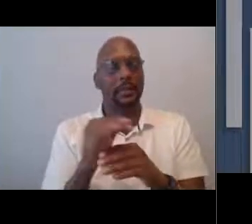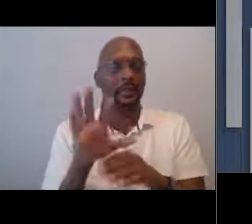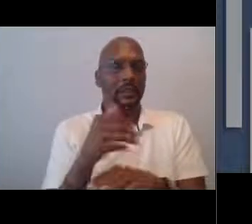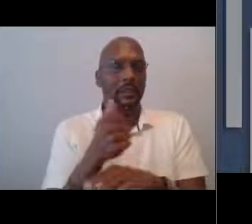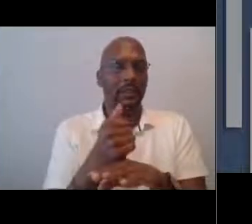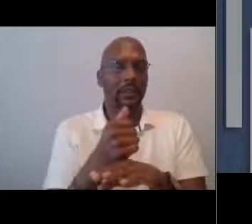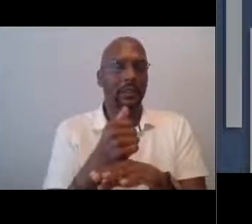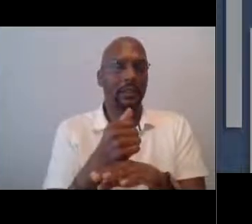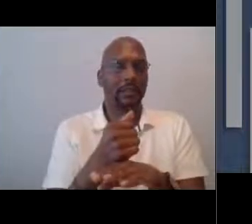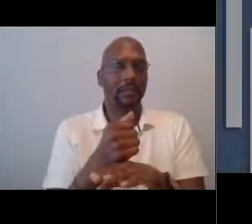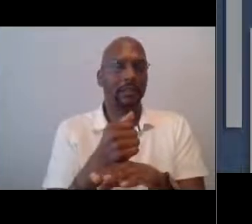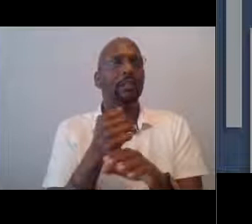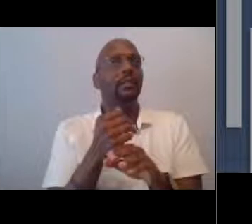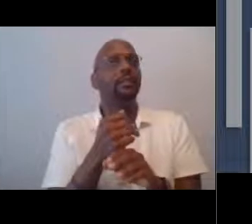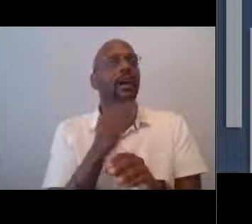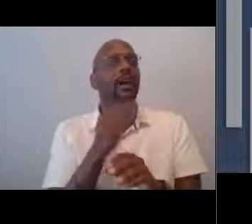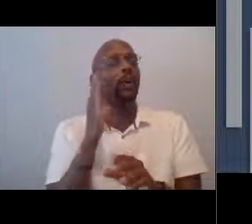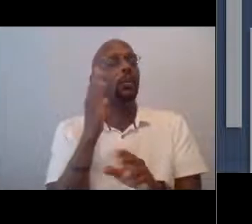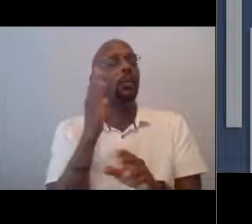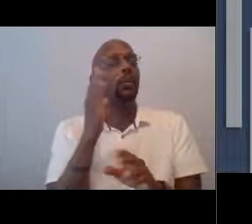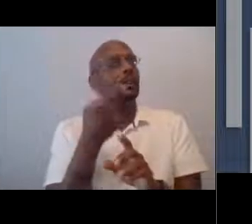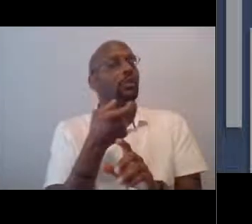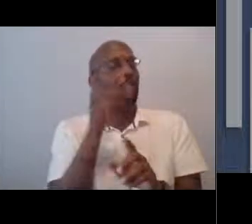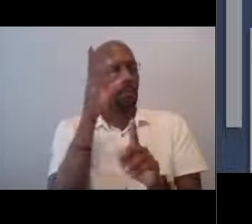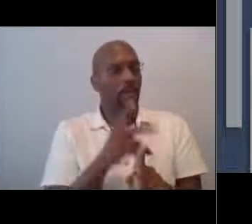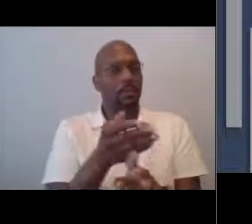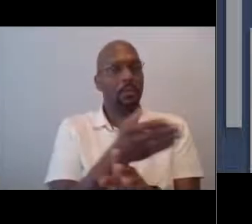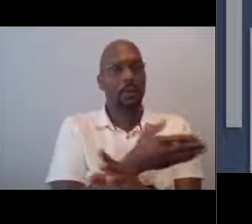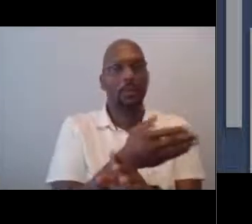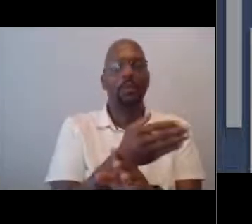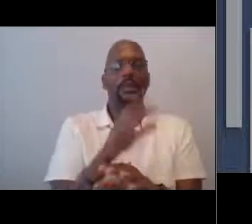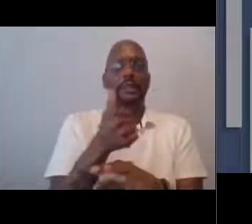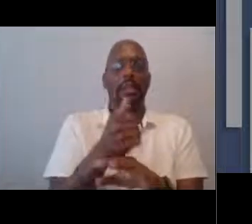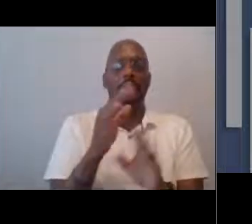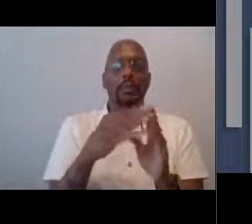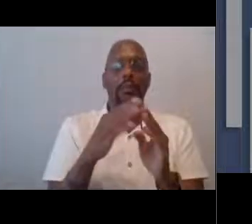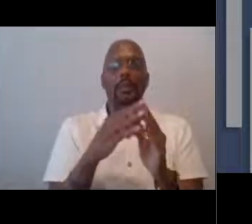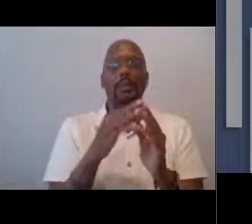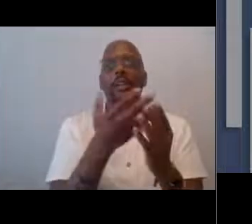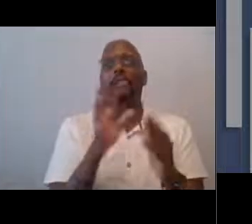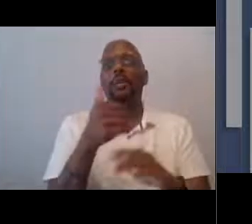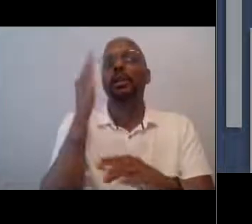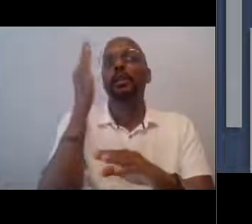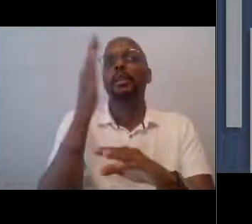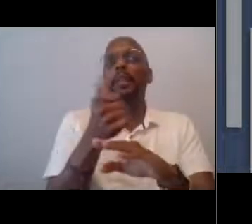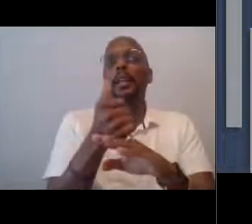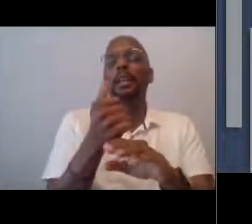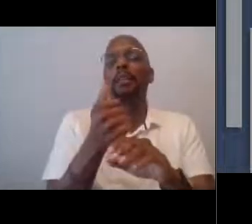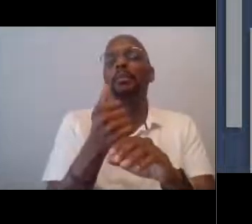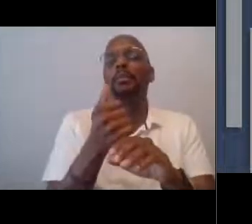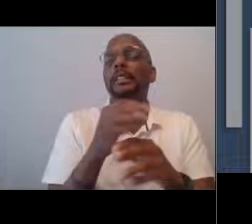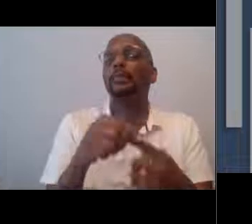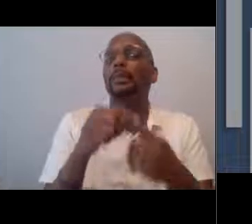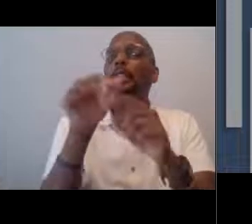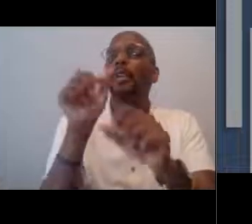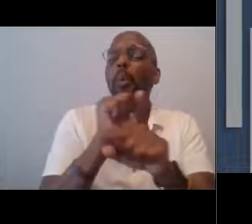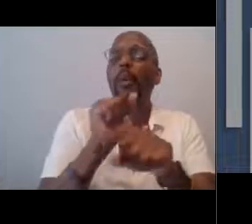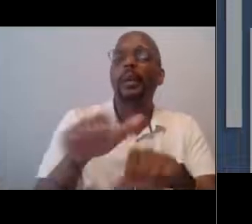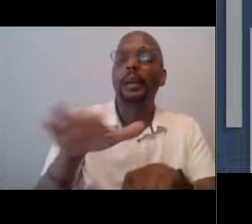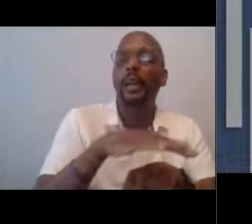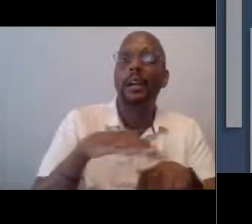some point what some of those actions are going to be that we're going to put in place, especially at work zones, to prevent